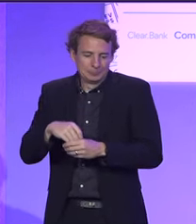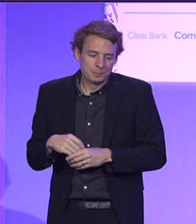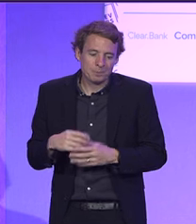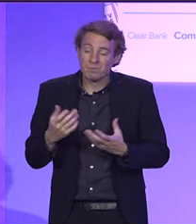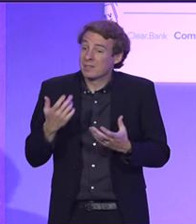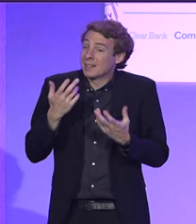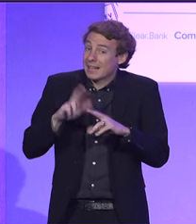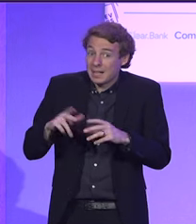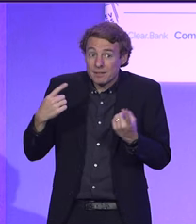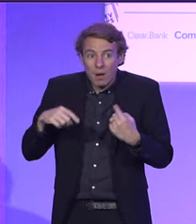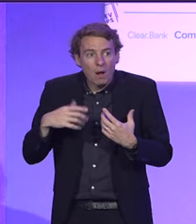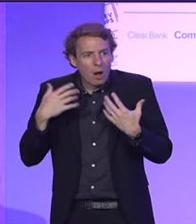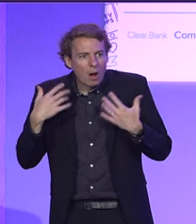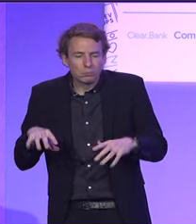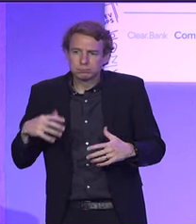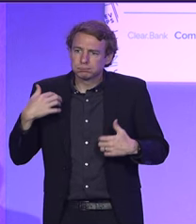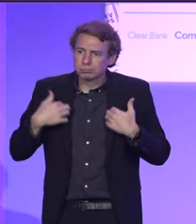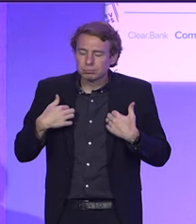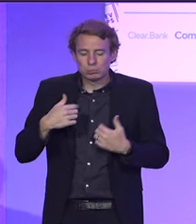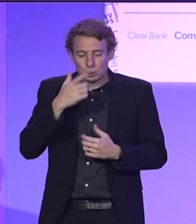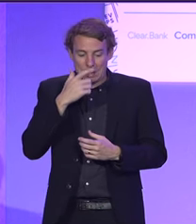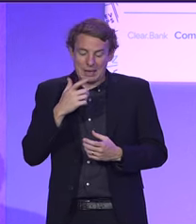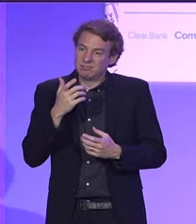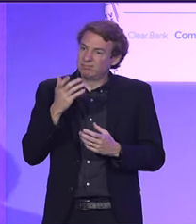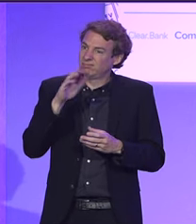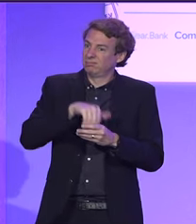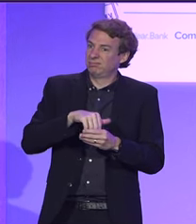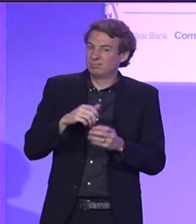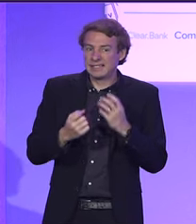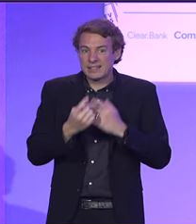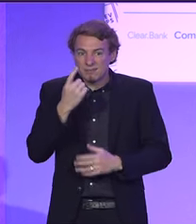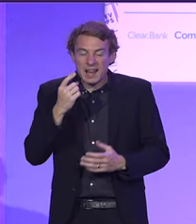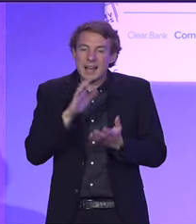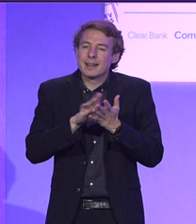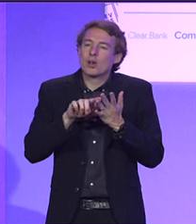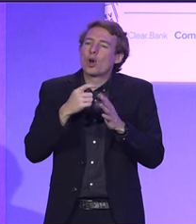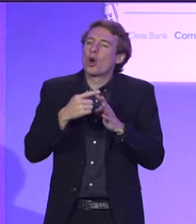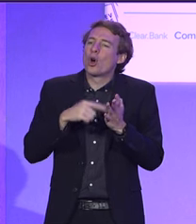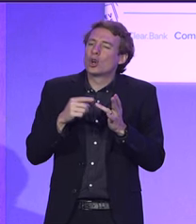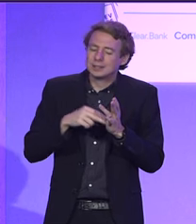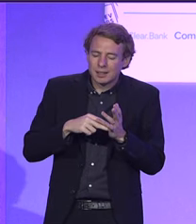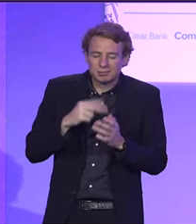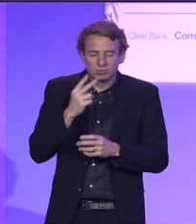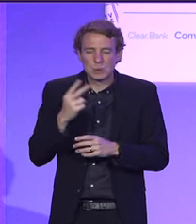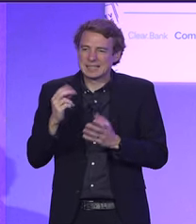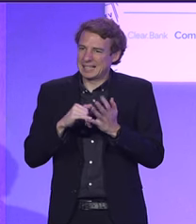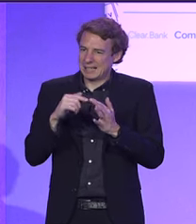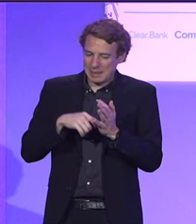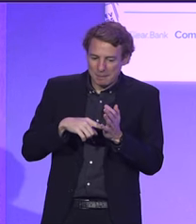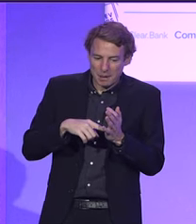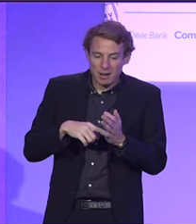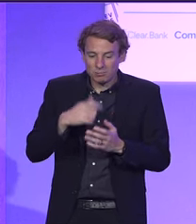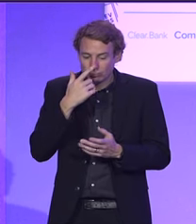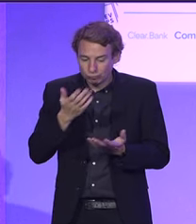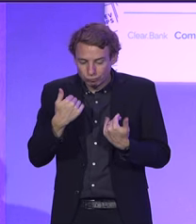event on the 27th of September in the evening in Hoxton. Come along, it should be lots of fun, you can see me. If you can't come, we also live stream all